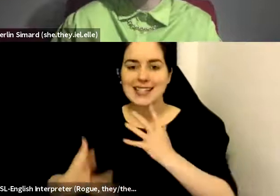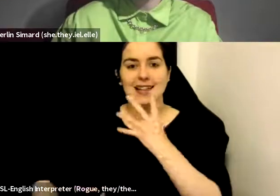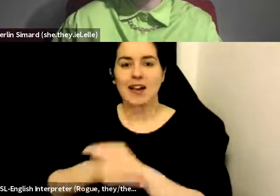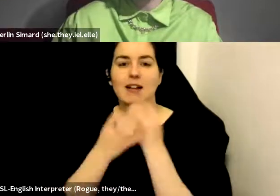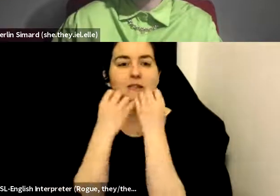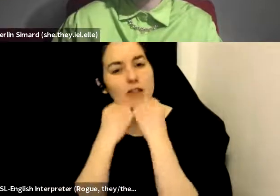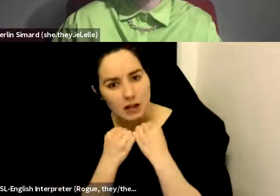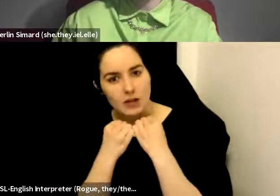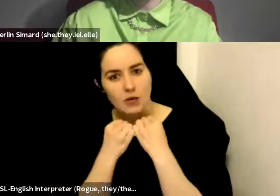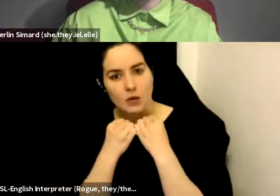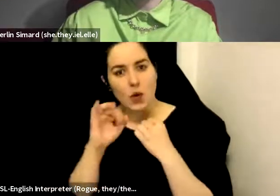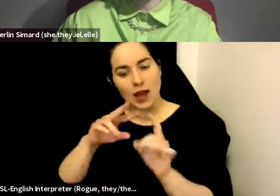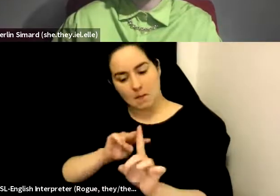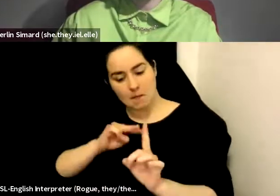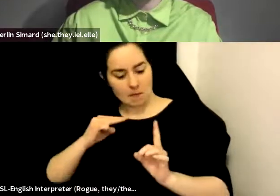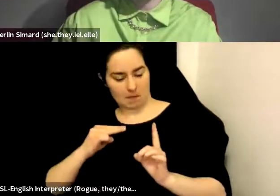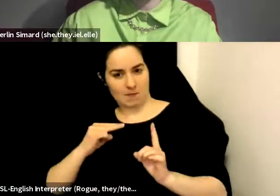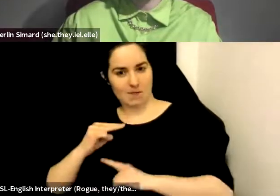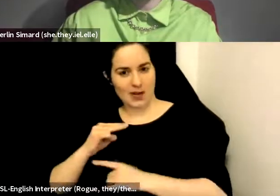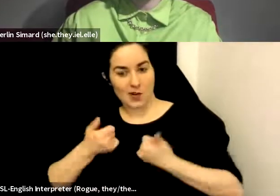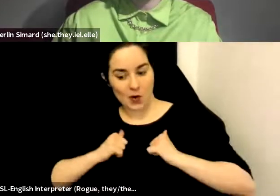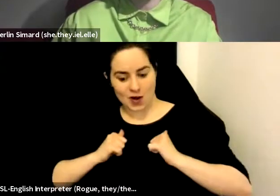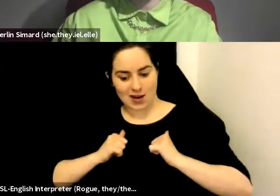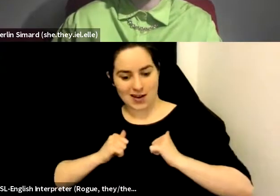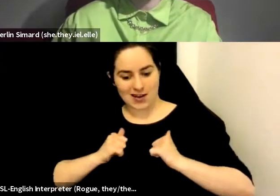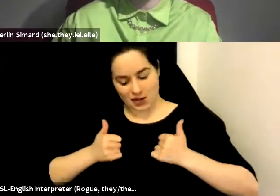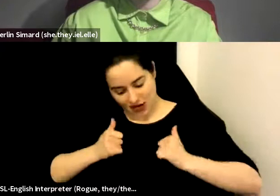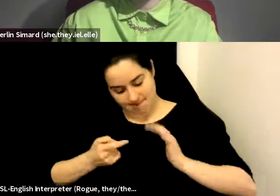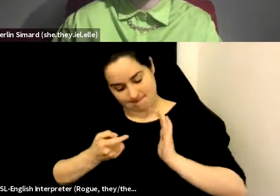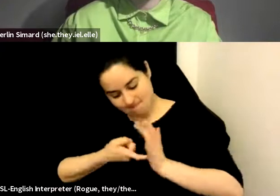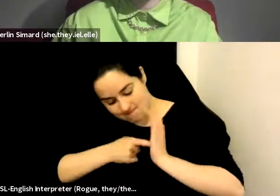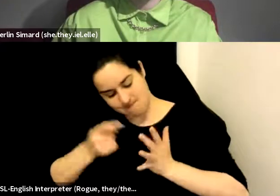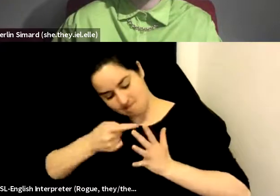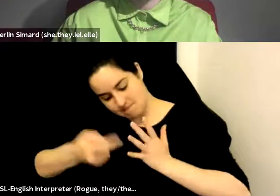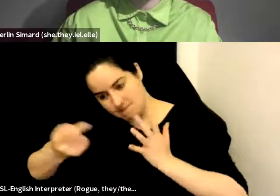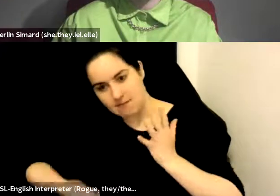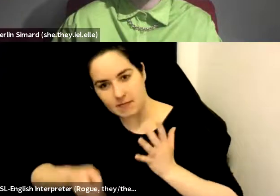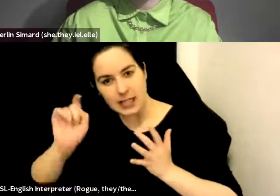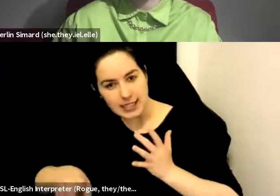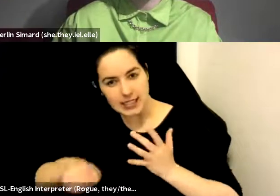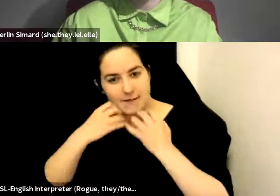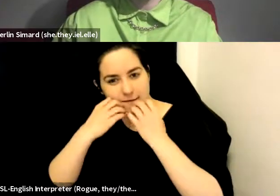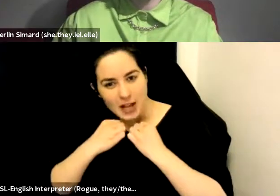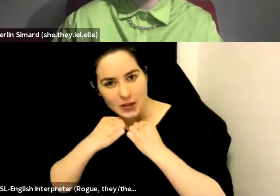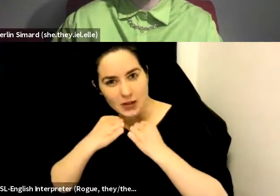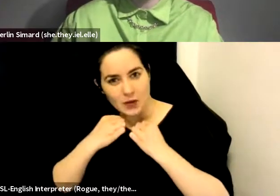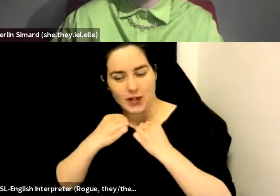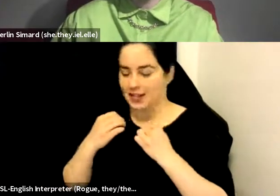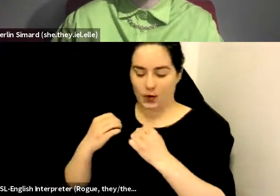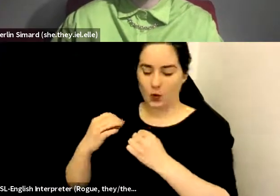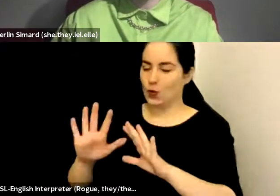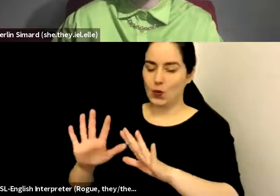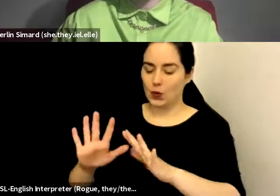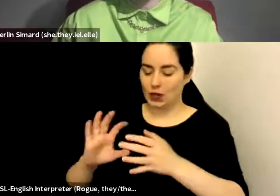shifting our perspective on what we place as being, like, valuable and not valuable.